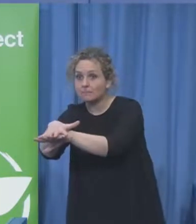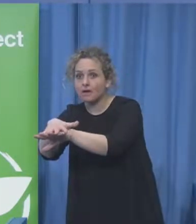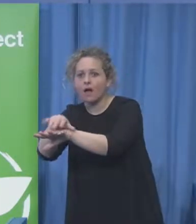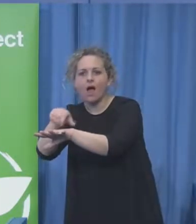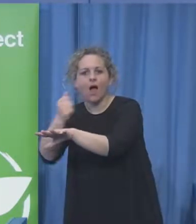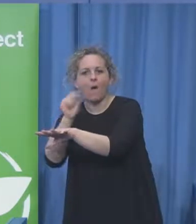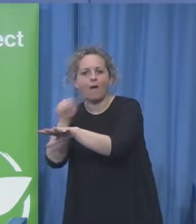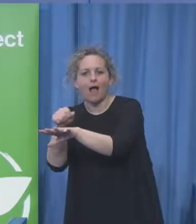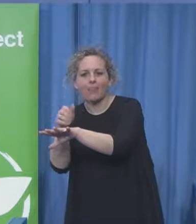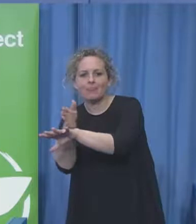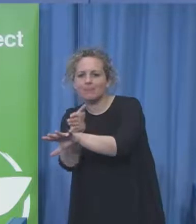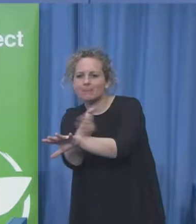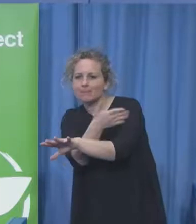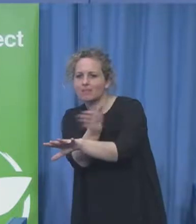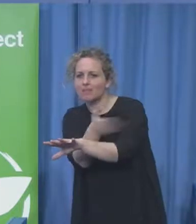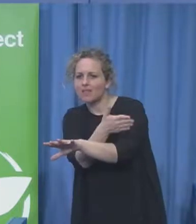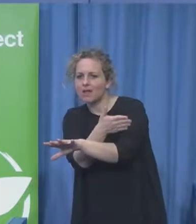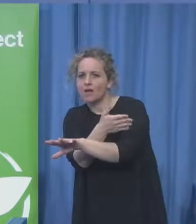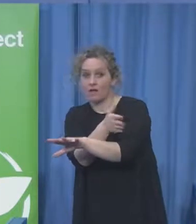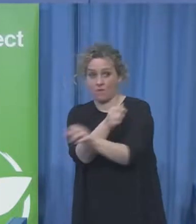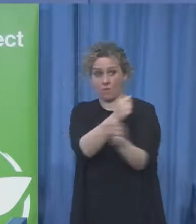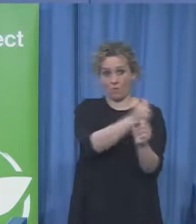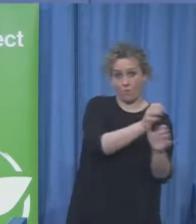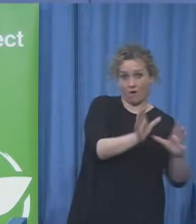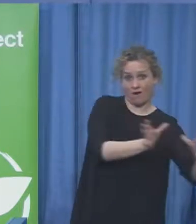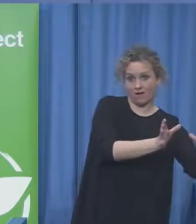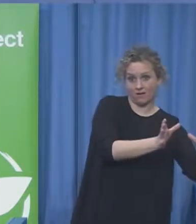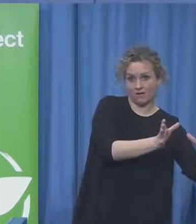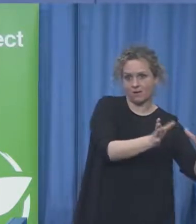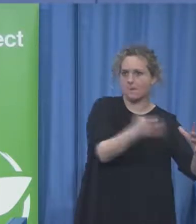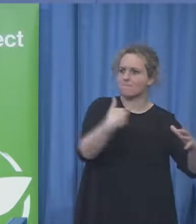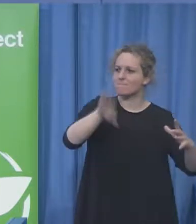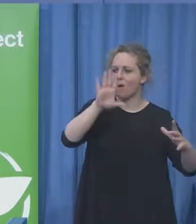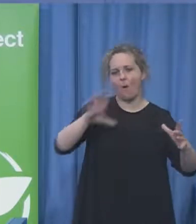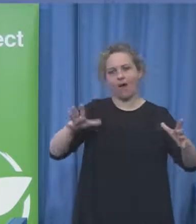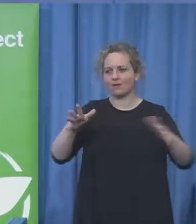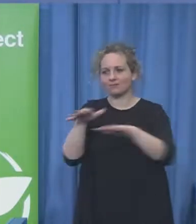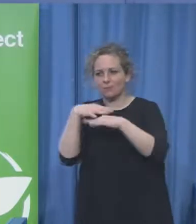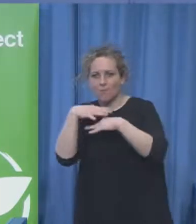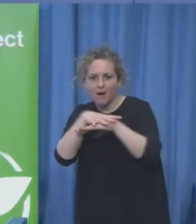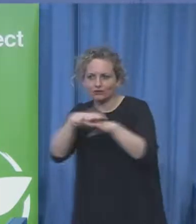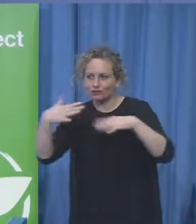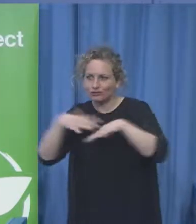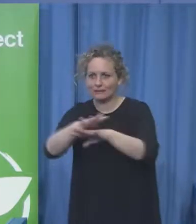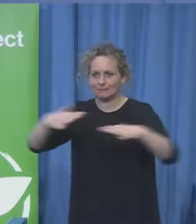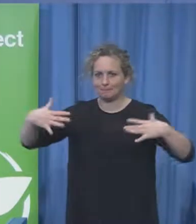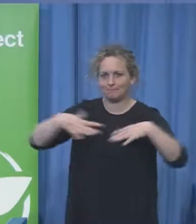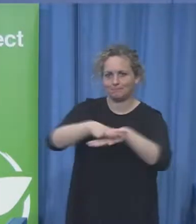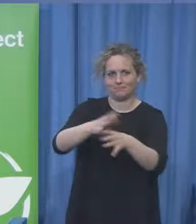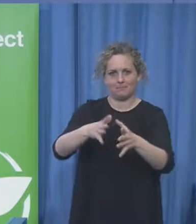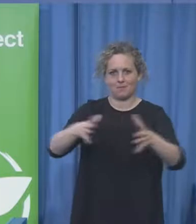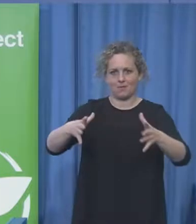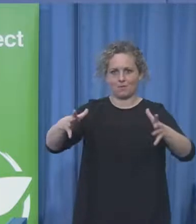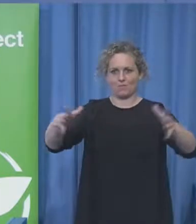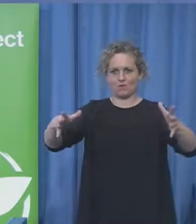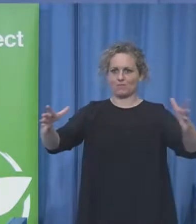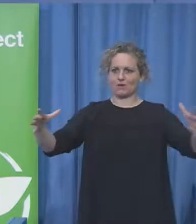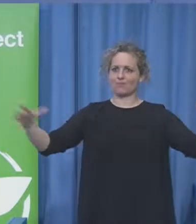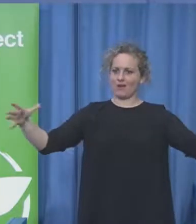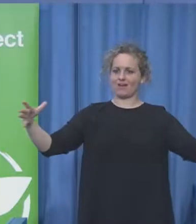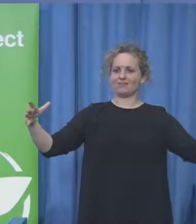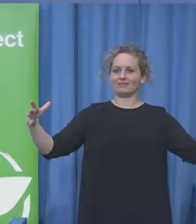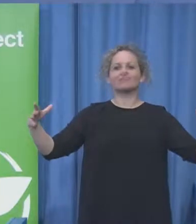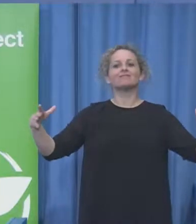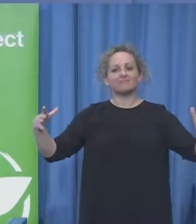cycle, from designing training programs to build capacity of persons with disabilities to gain employment, to hiring